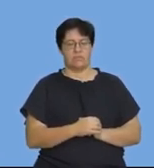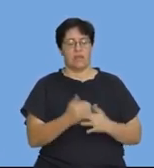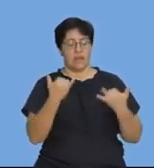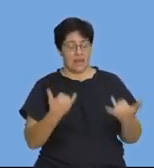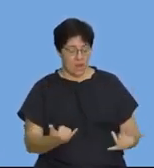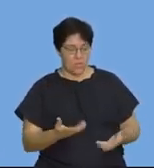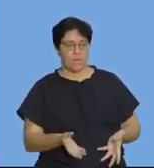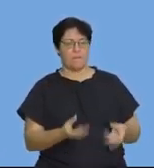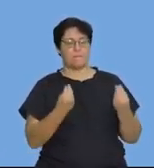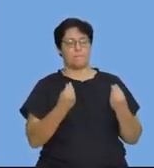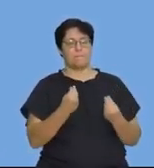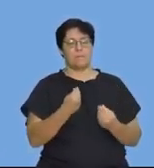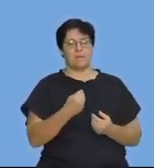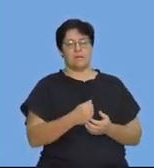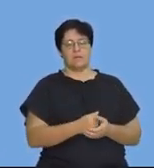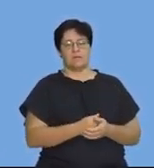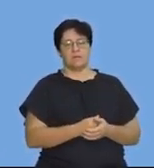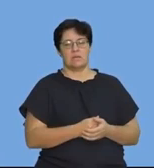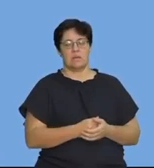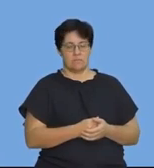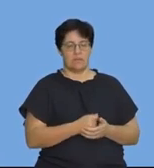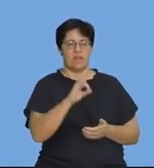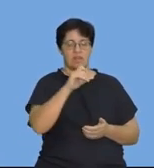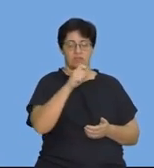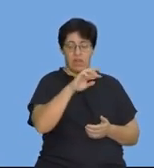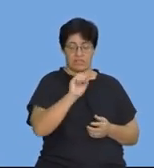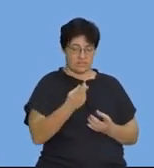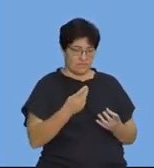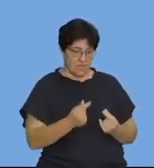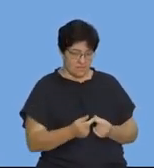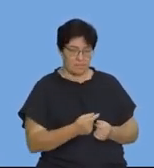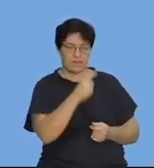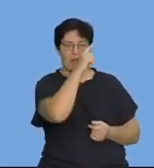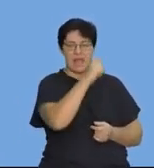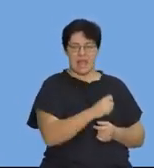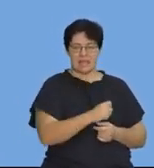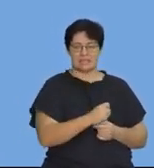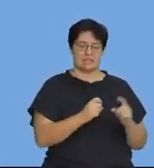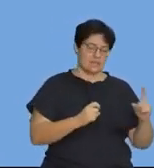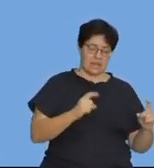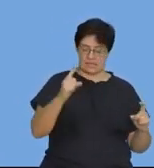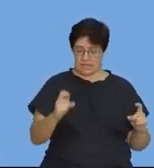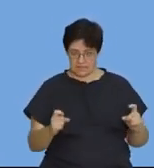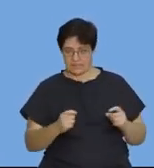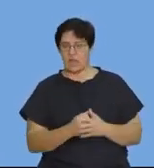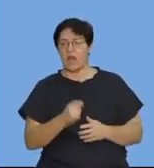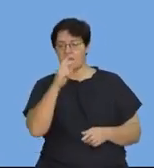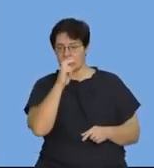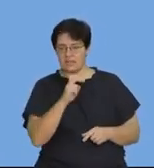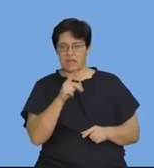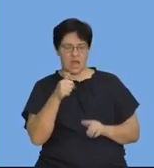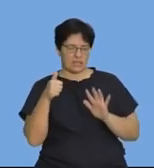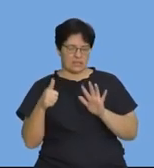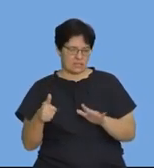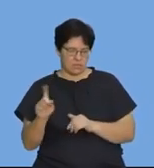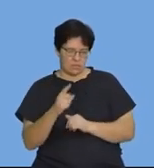x, because I need to factorize this quickly, it will be x and x. I need the factors of 6